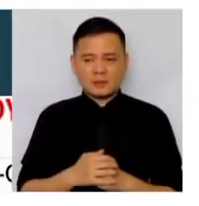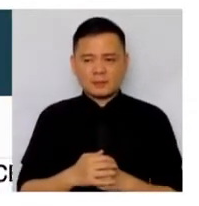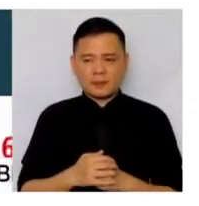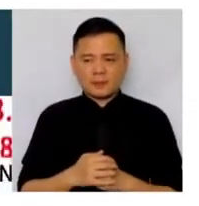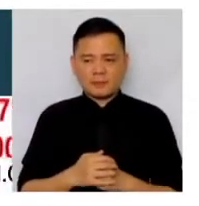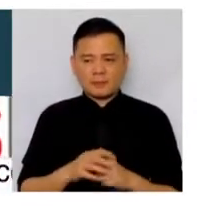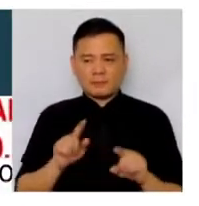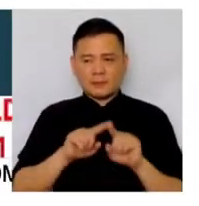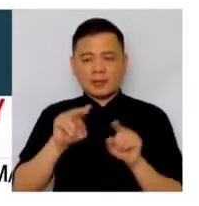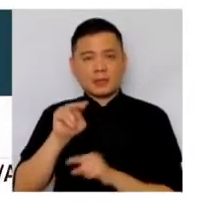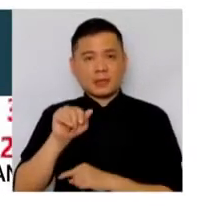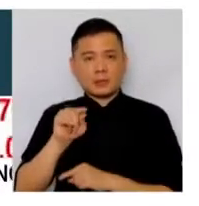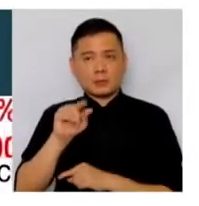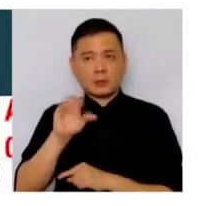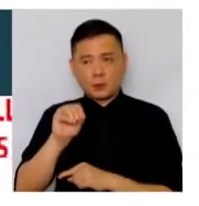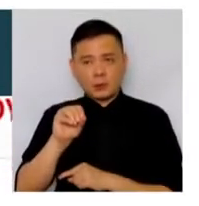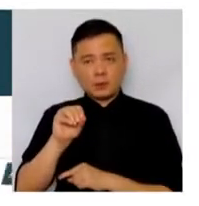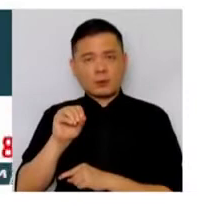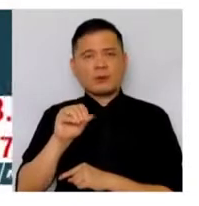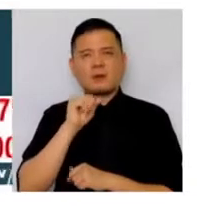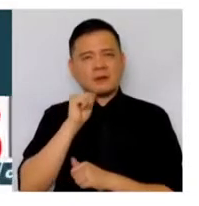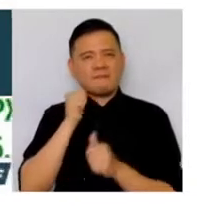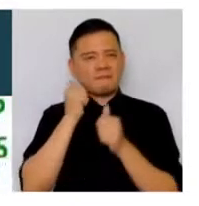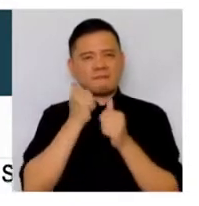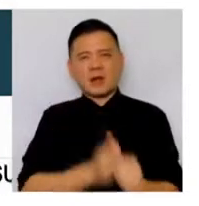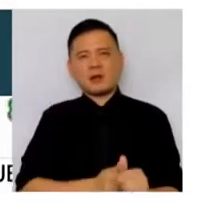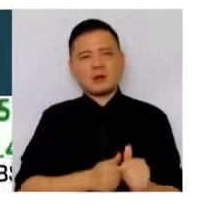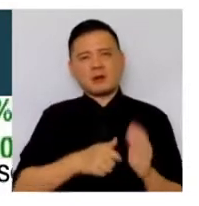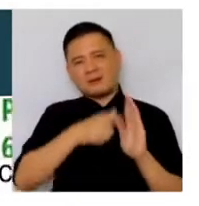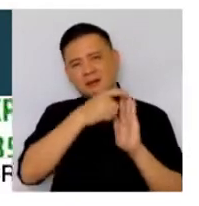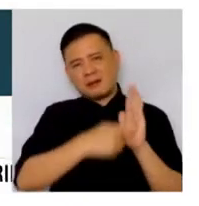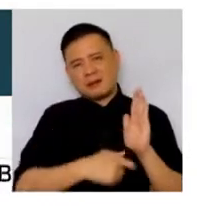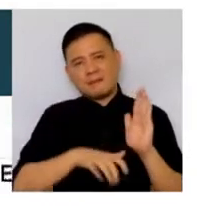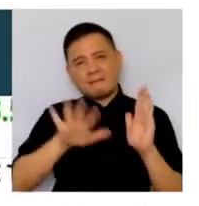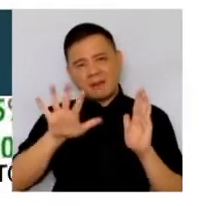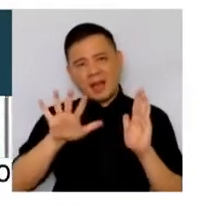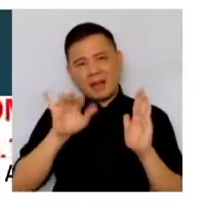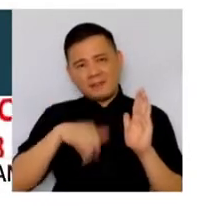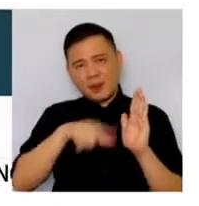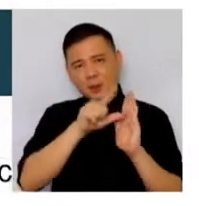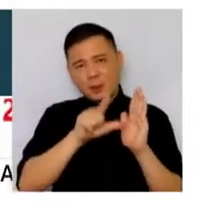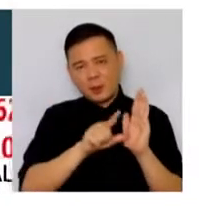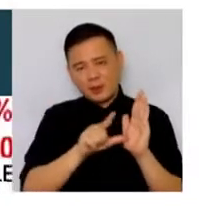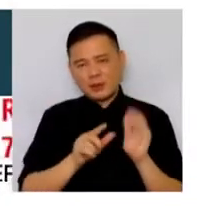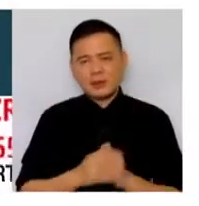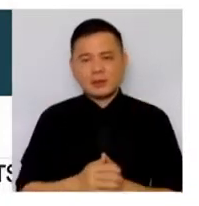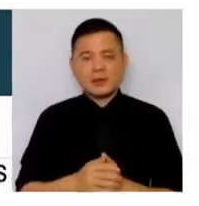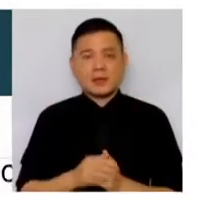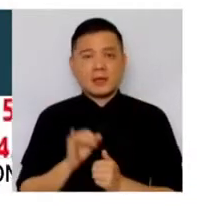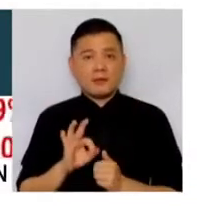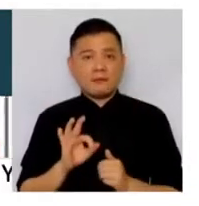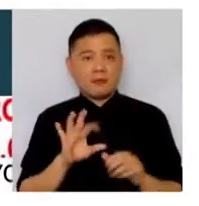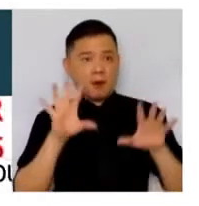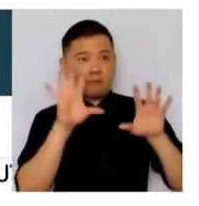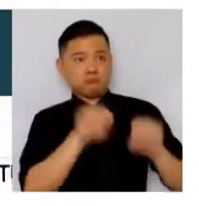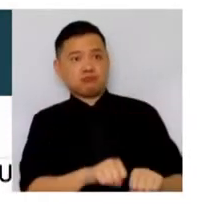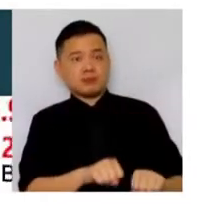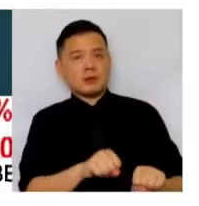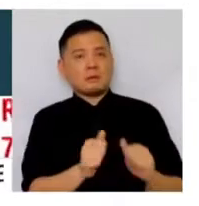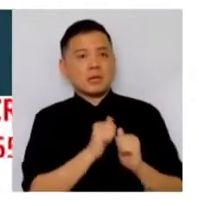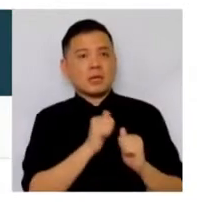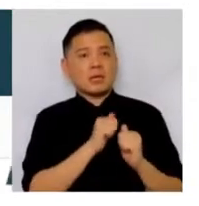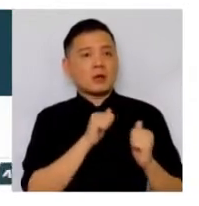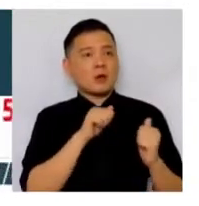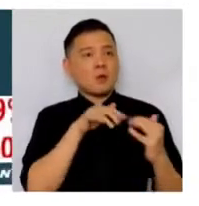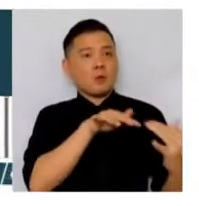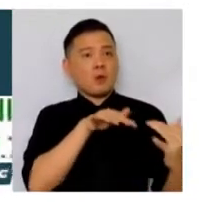NATO is not interested to give Article 5 to Ukraine. You know, Article 5, Carmina, is, you know, when Ukraine is attacked, then it's an attack on everybody and